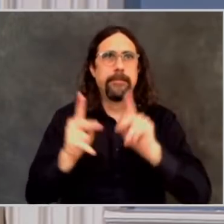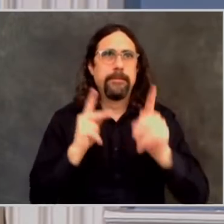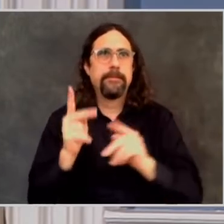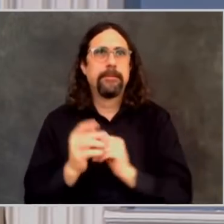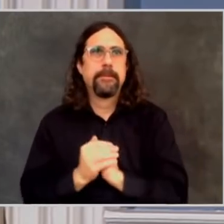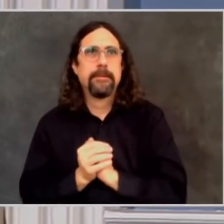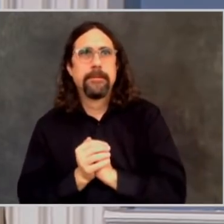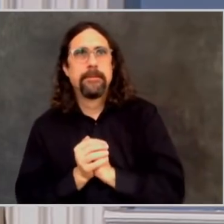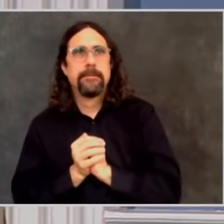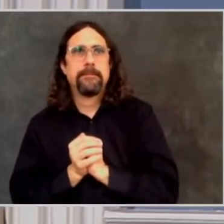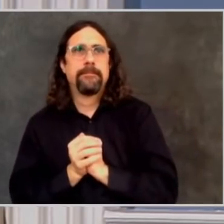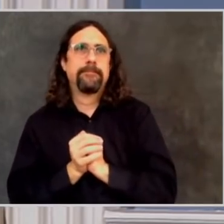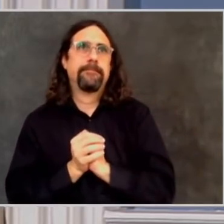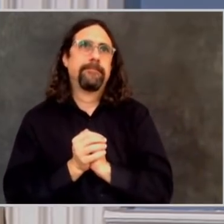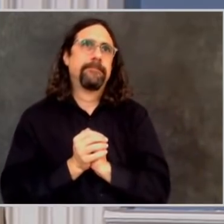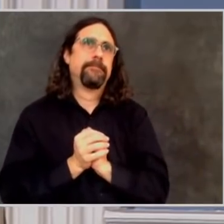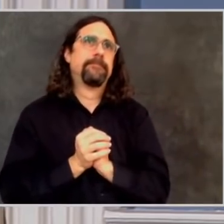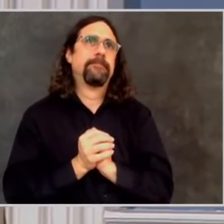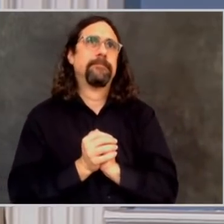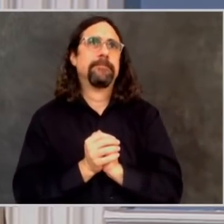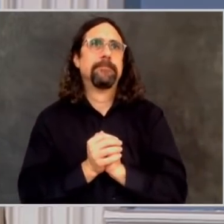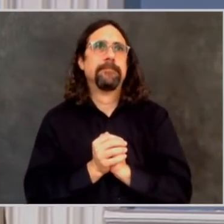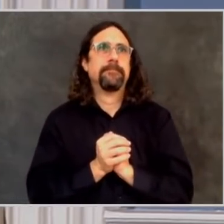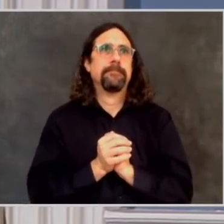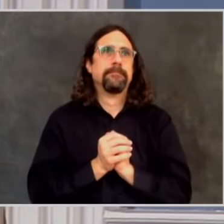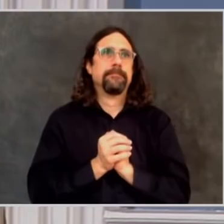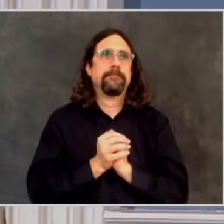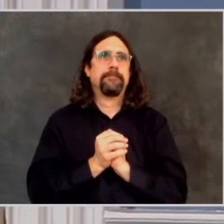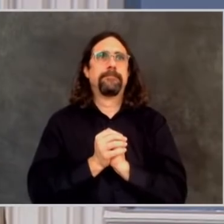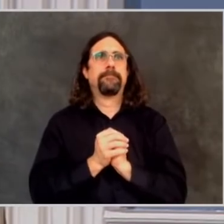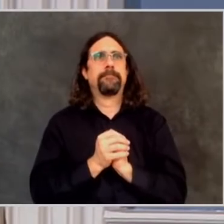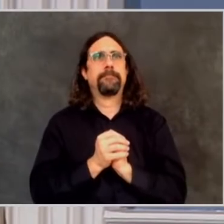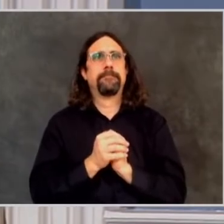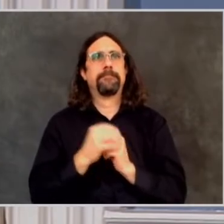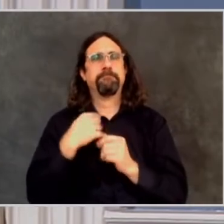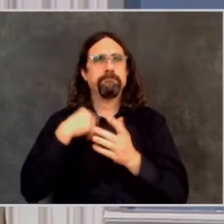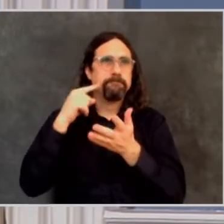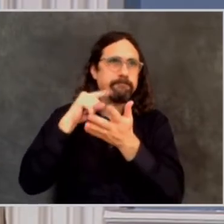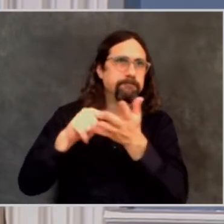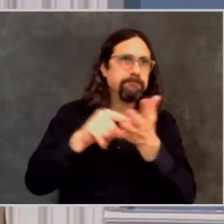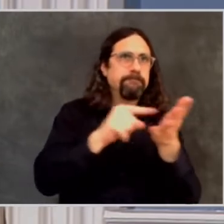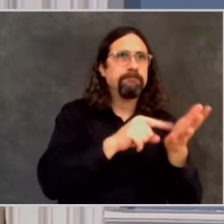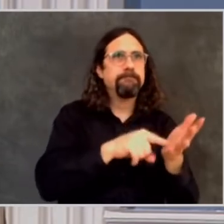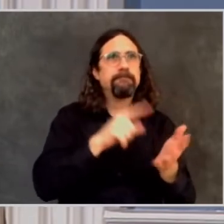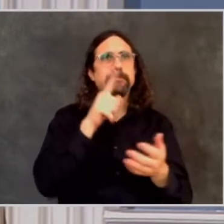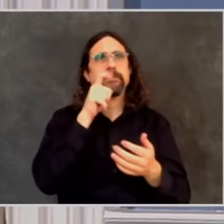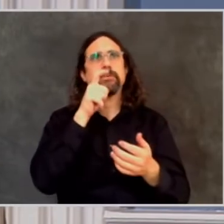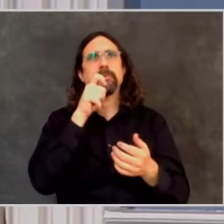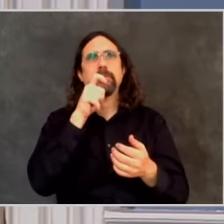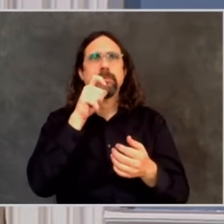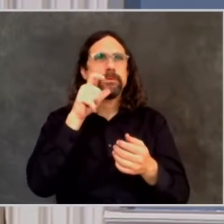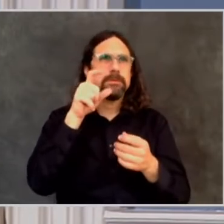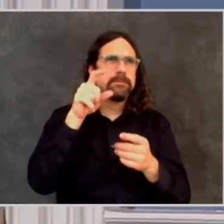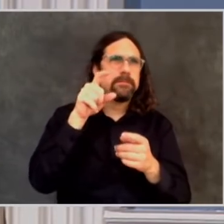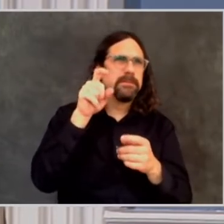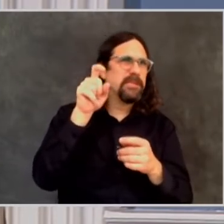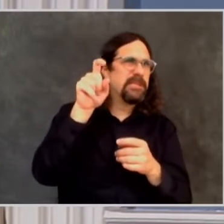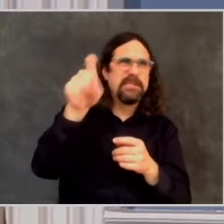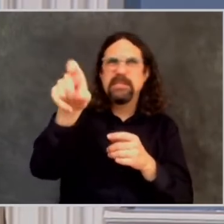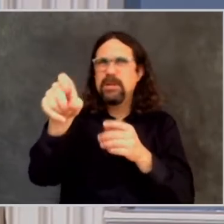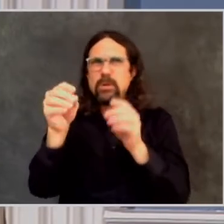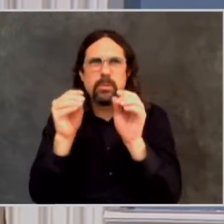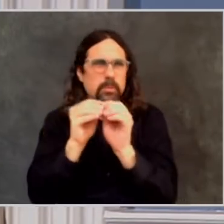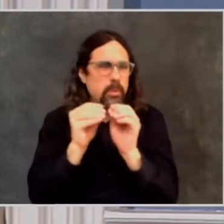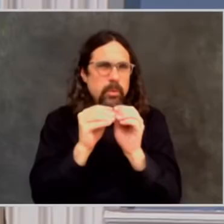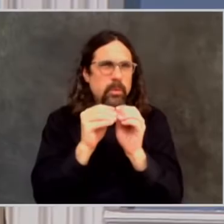to drive what in addition we provide to those communities so that we can continue to save lives. Thank